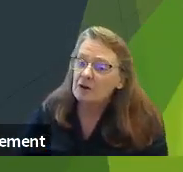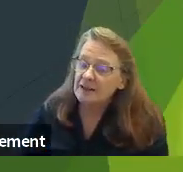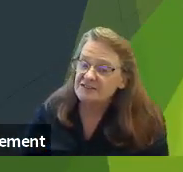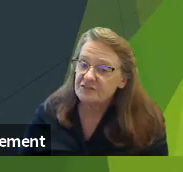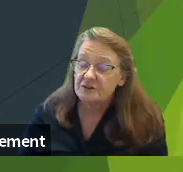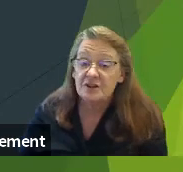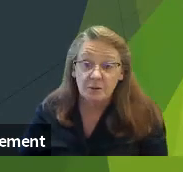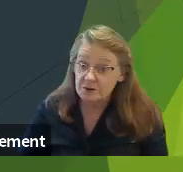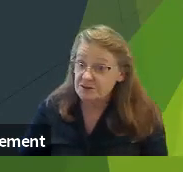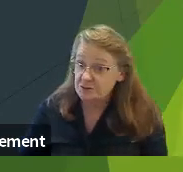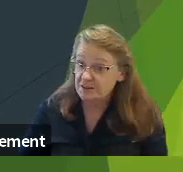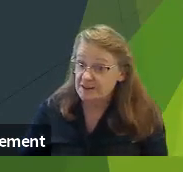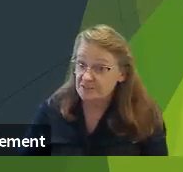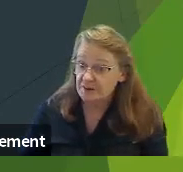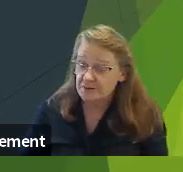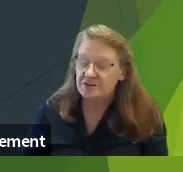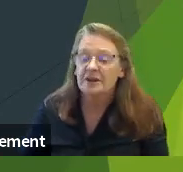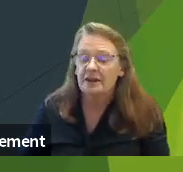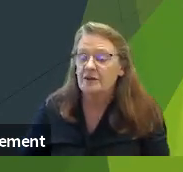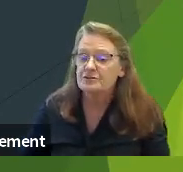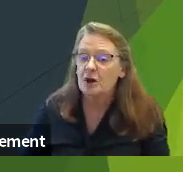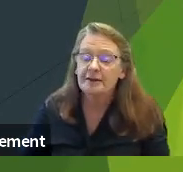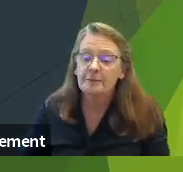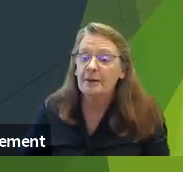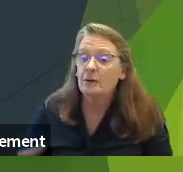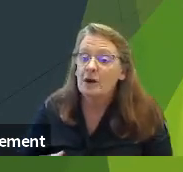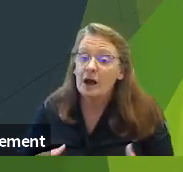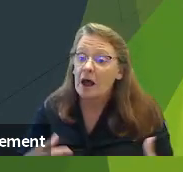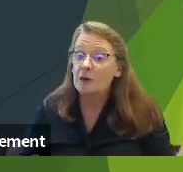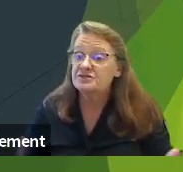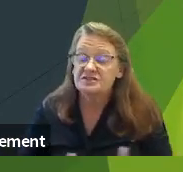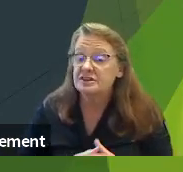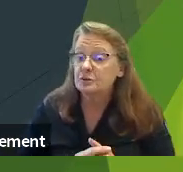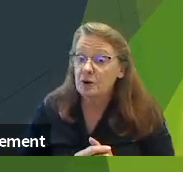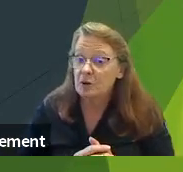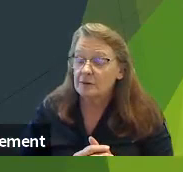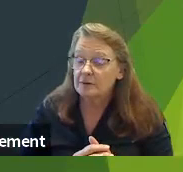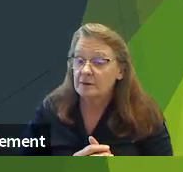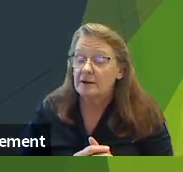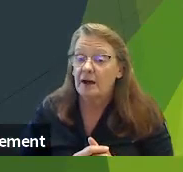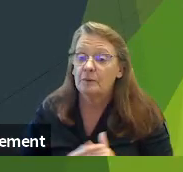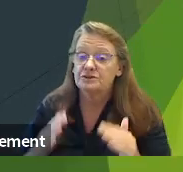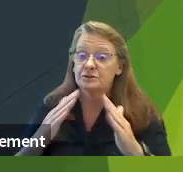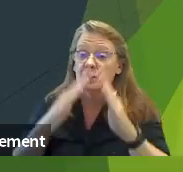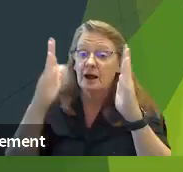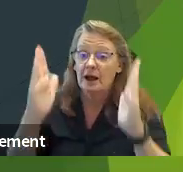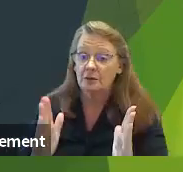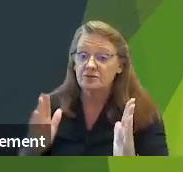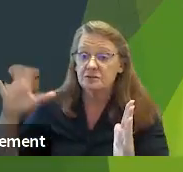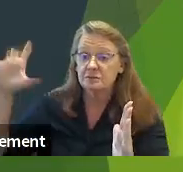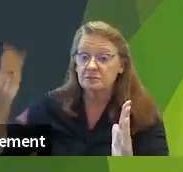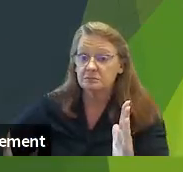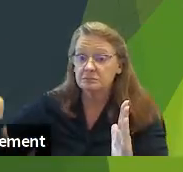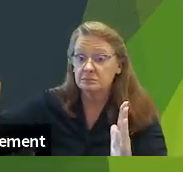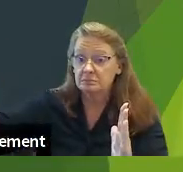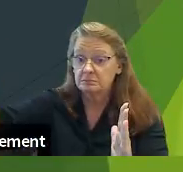How are our classifiers? Are we going to use classifiers? If I'm talking about houses in a row, I would do